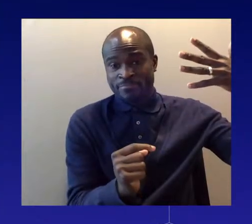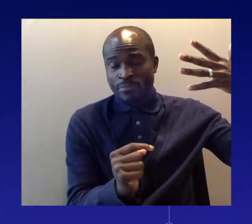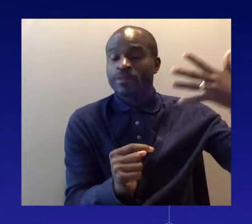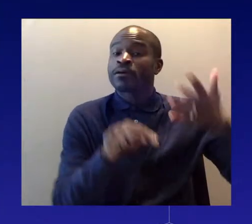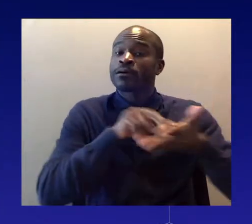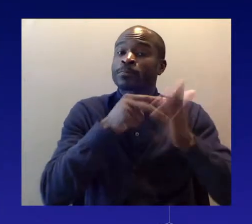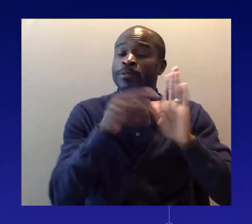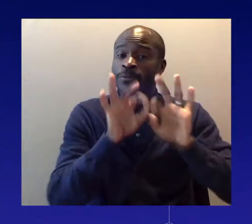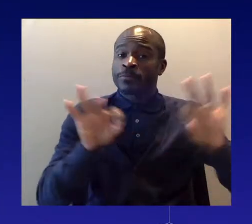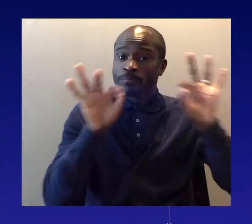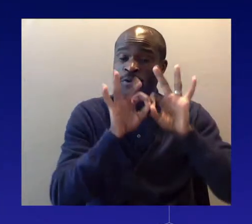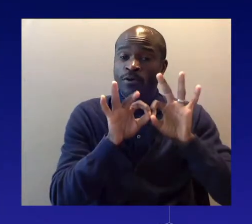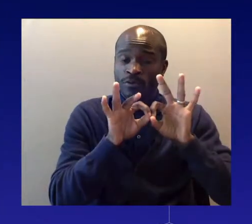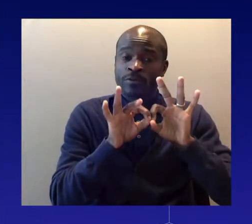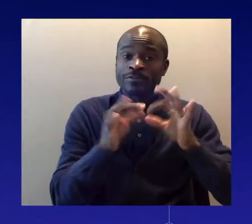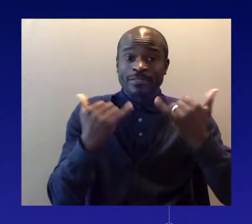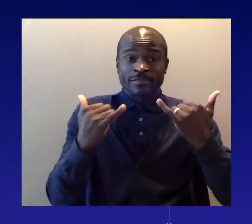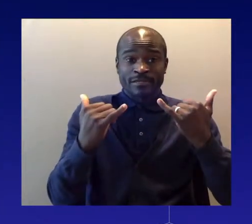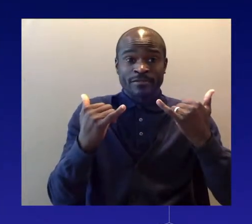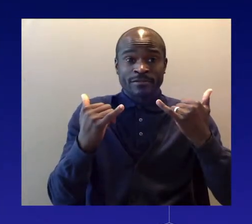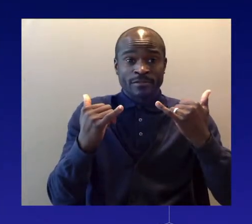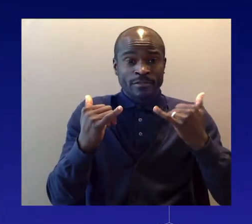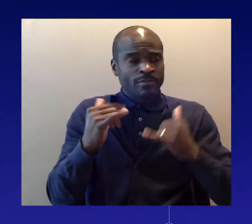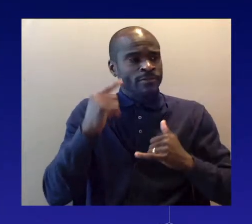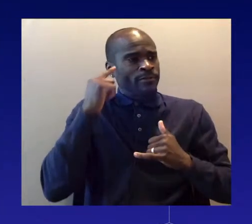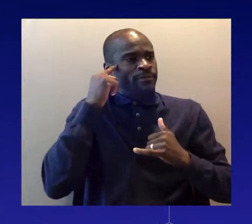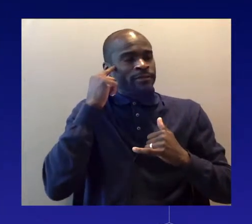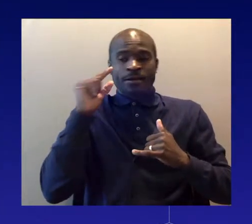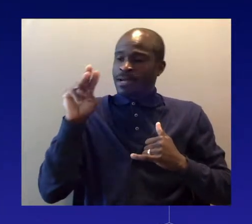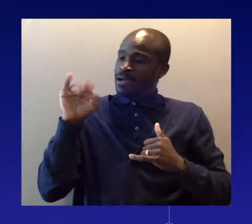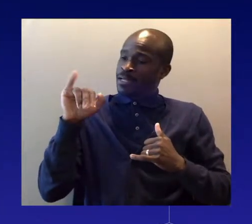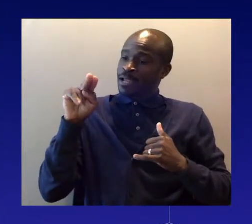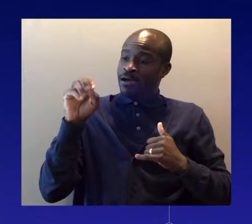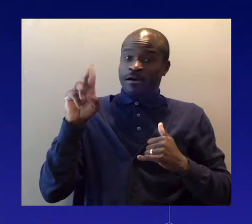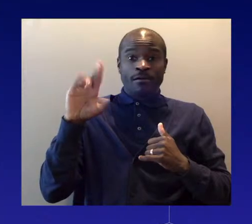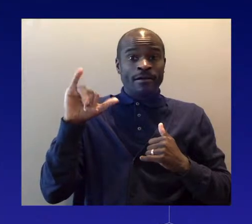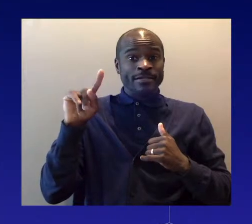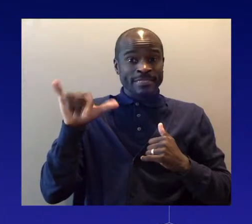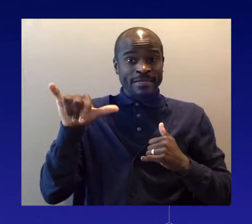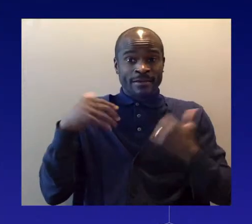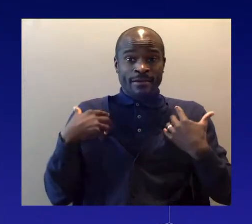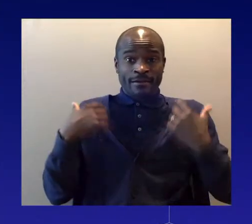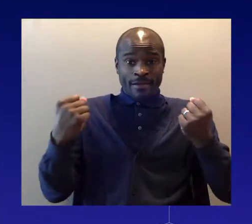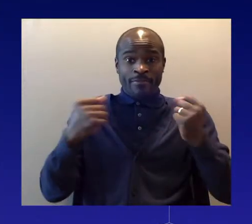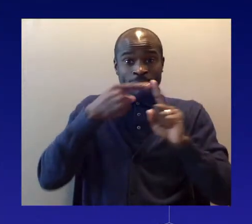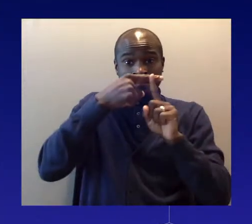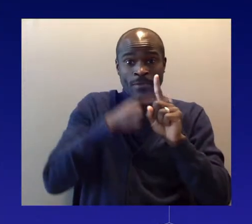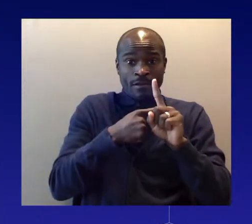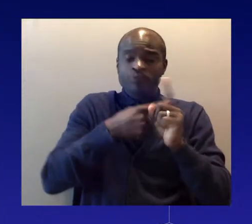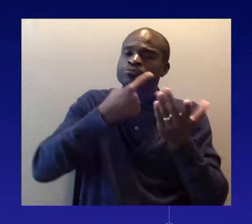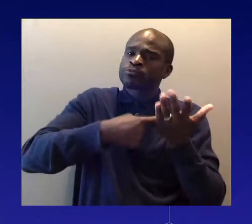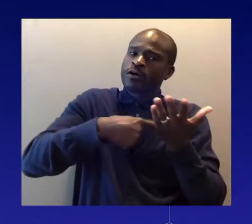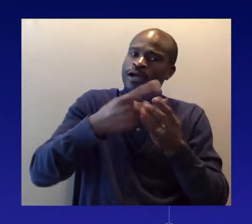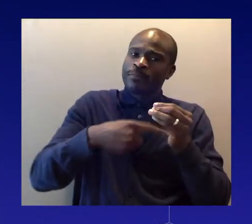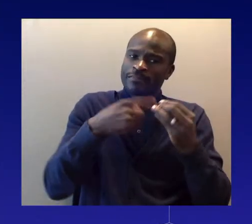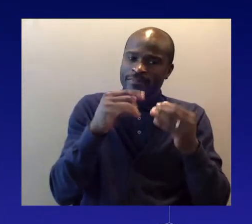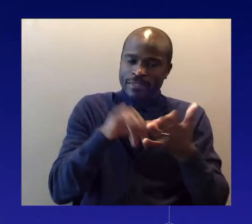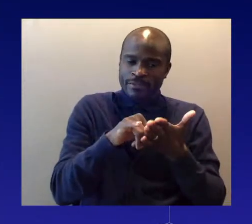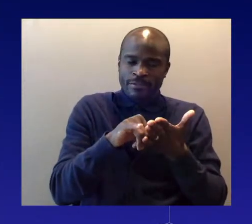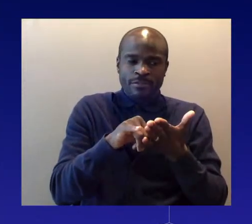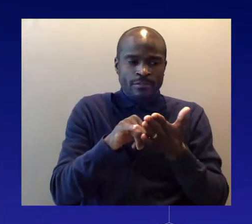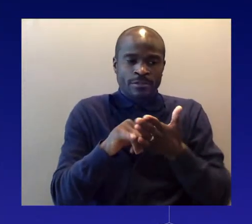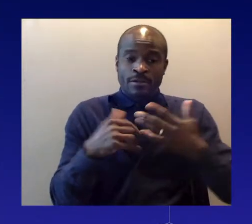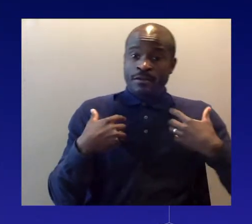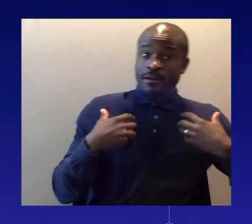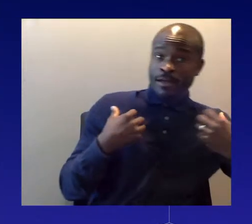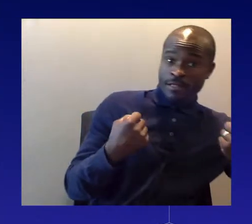today, again, in honor of Minority Health Month, to talk about that intersection between health and environmental justice. And